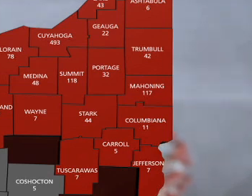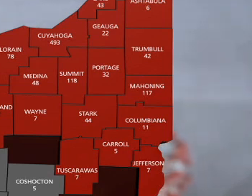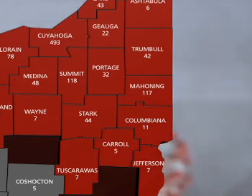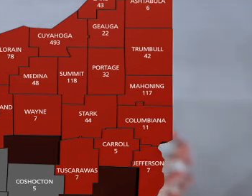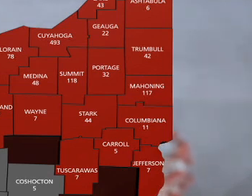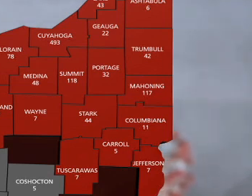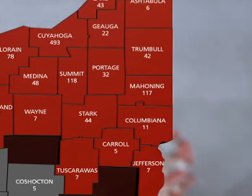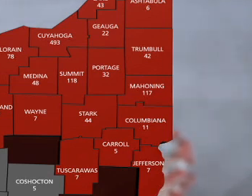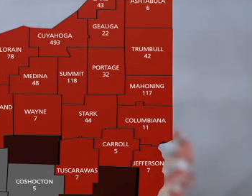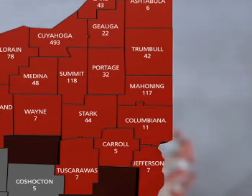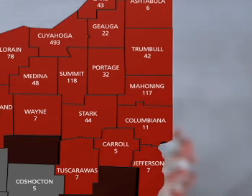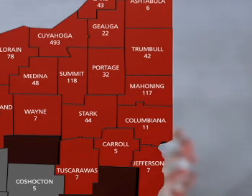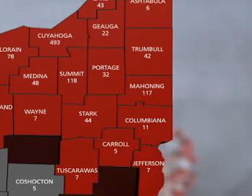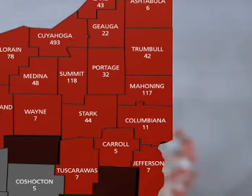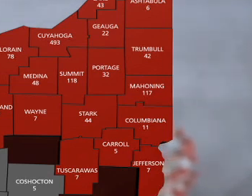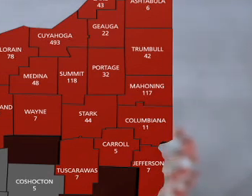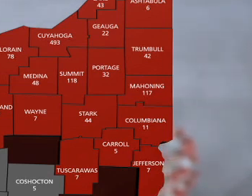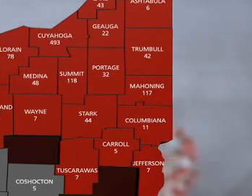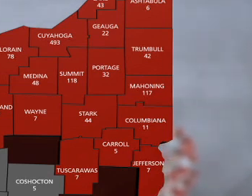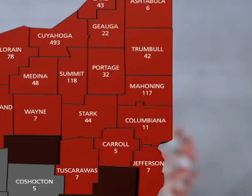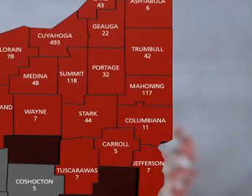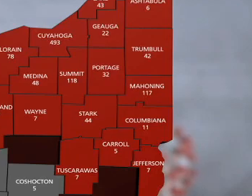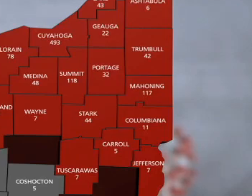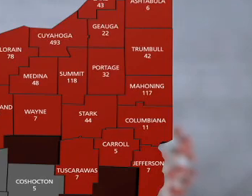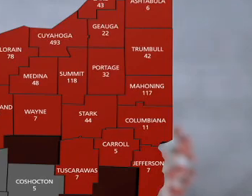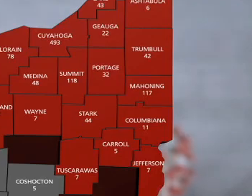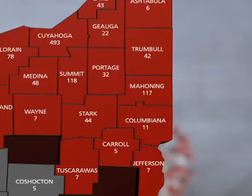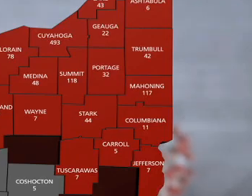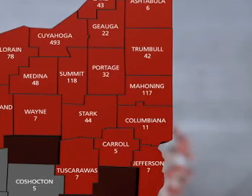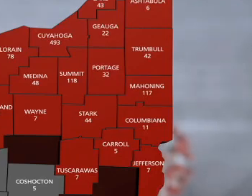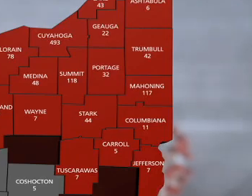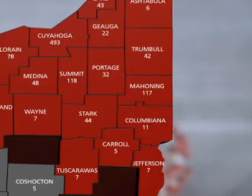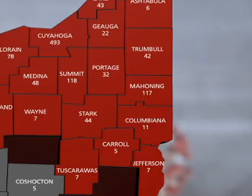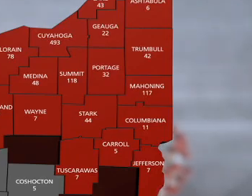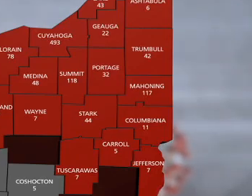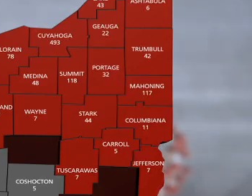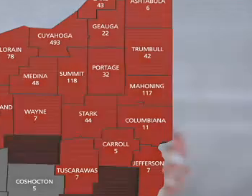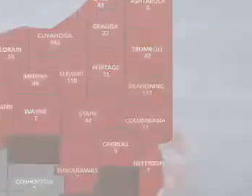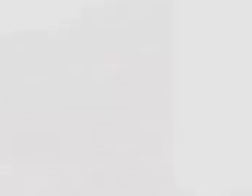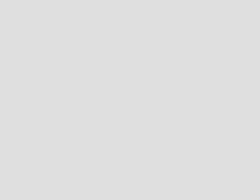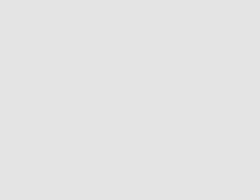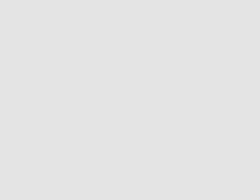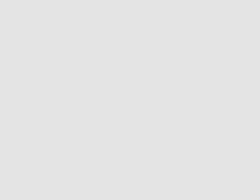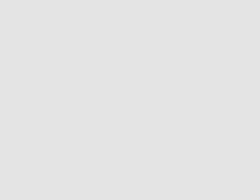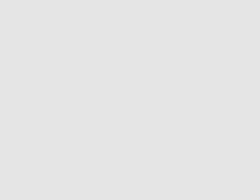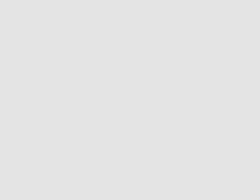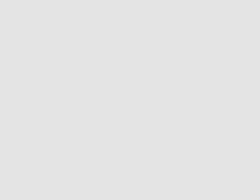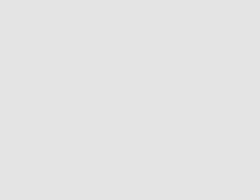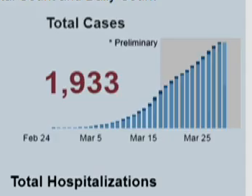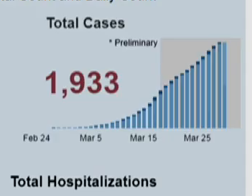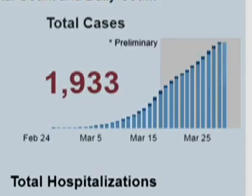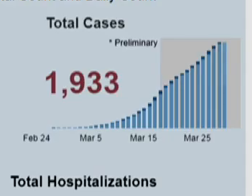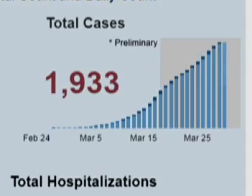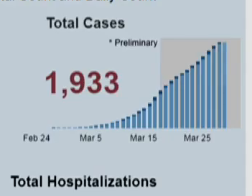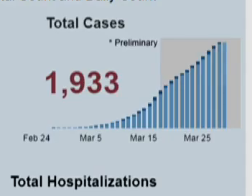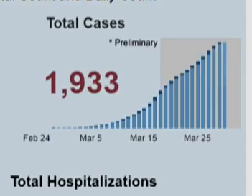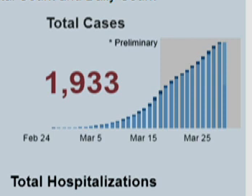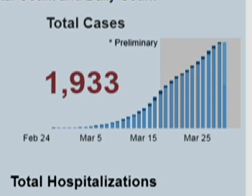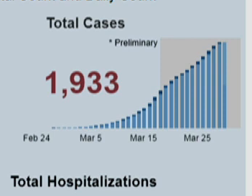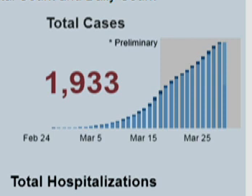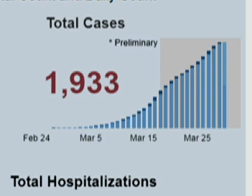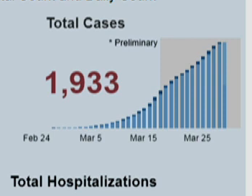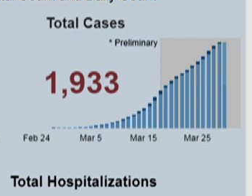hospitalizations. We take a look at what's happening in Franklin County so far. We're dealing with numbers that are small,